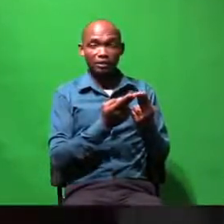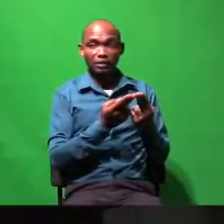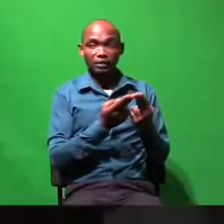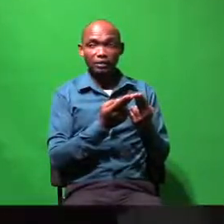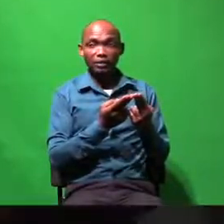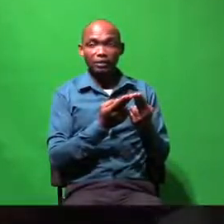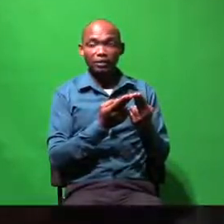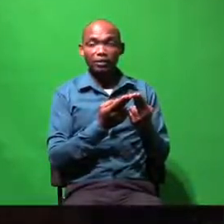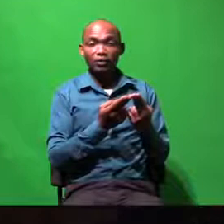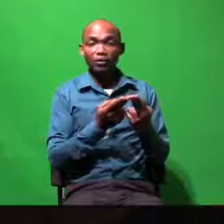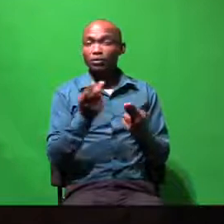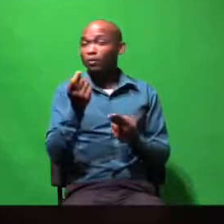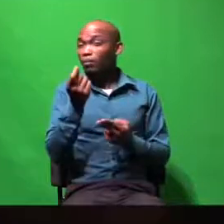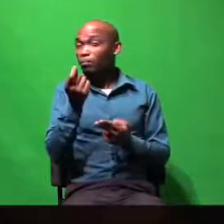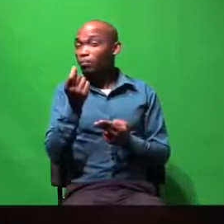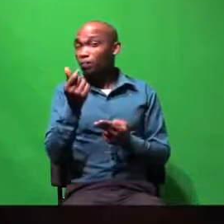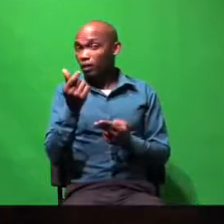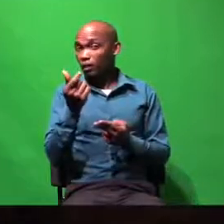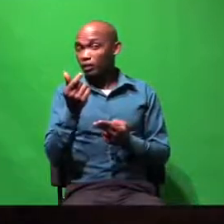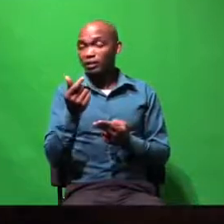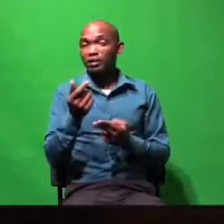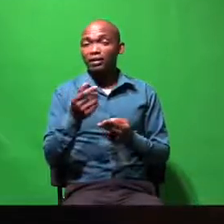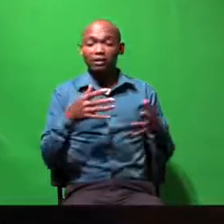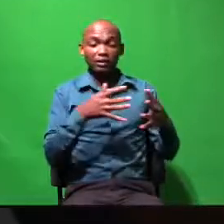to the blood system.